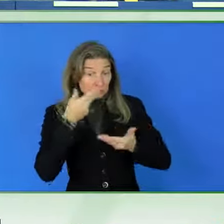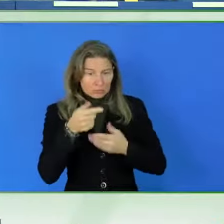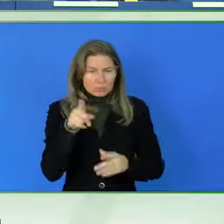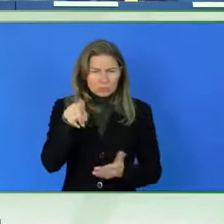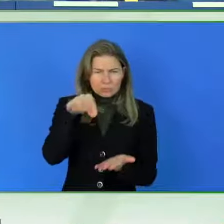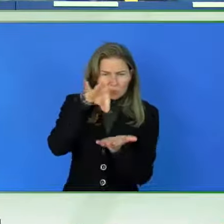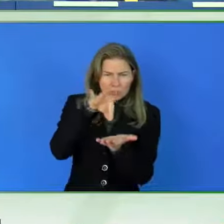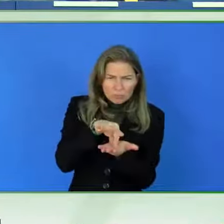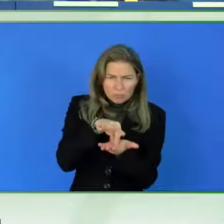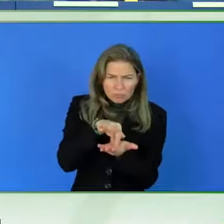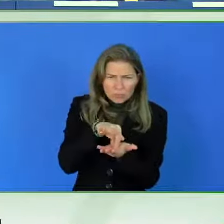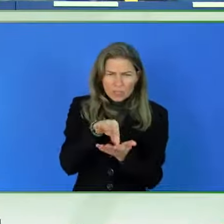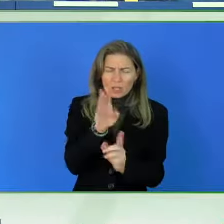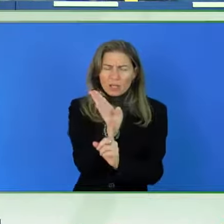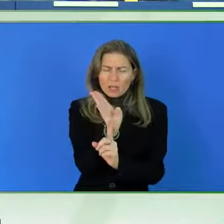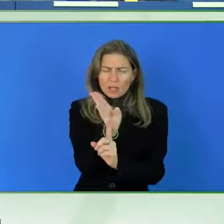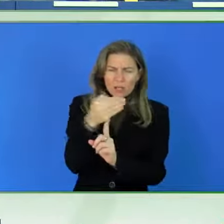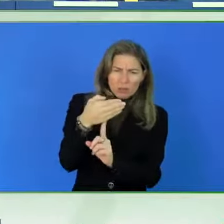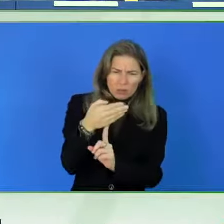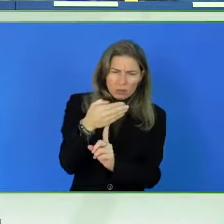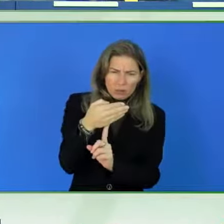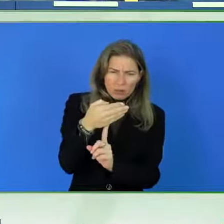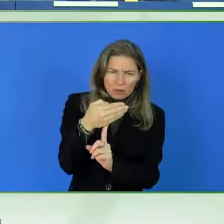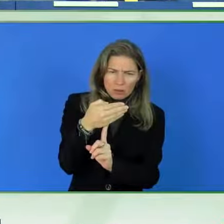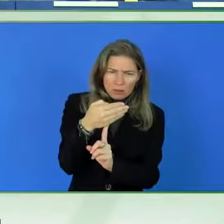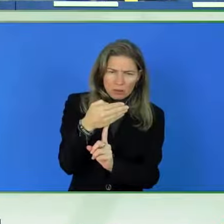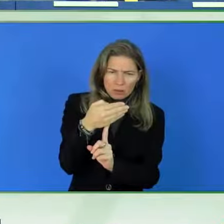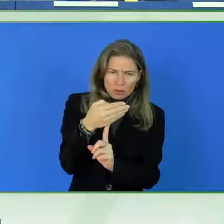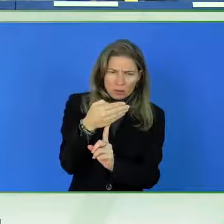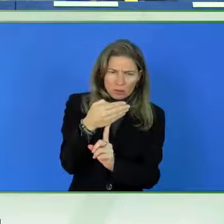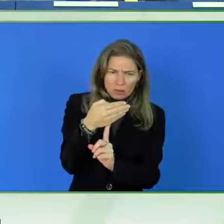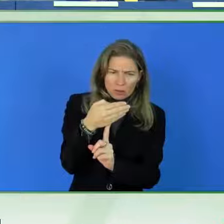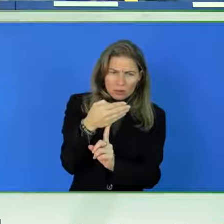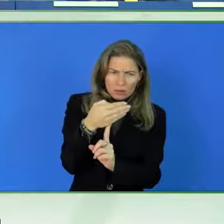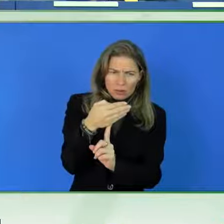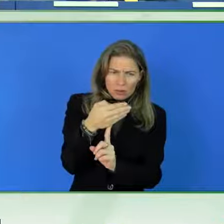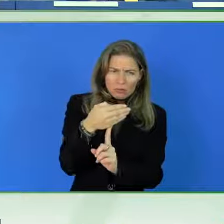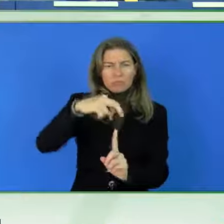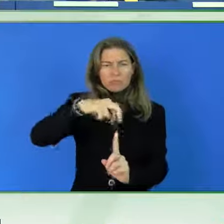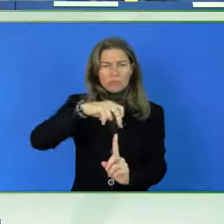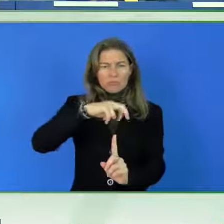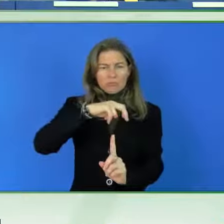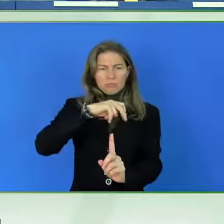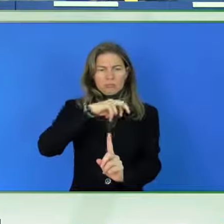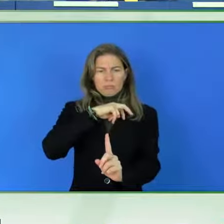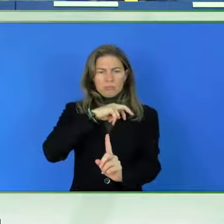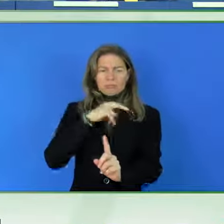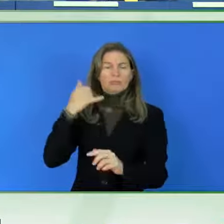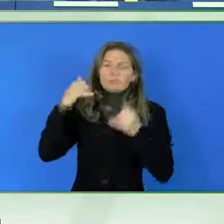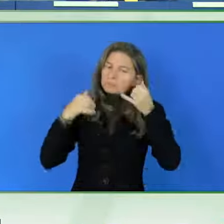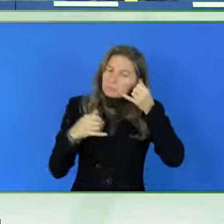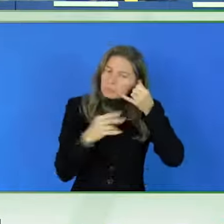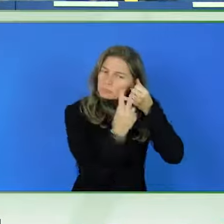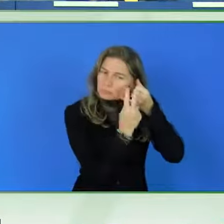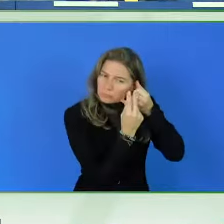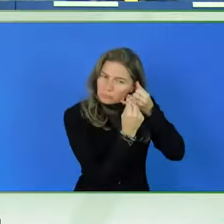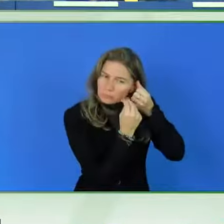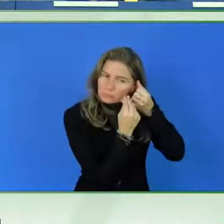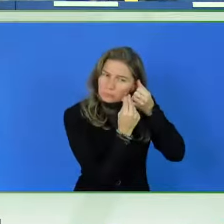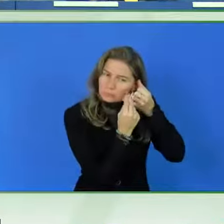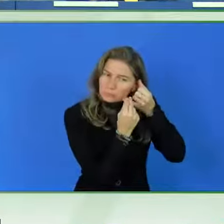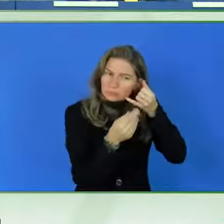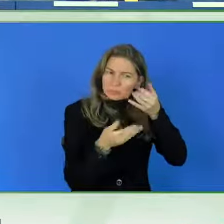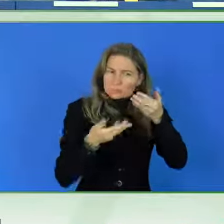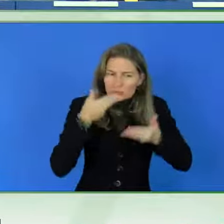demi-tour, que tu reviennes sur tes pas. D'accord. Jusqu'à la porte d'entrée qui est juste là.